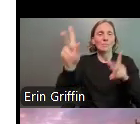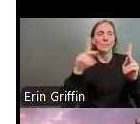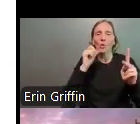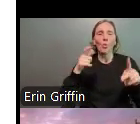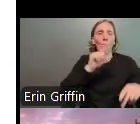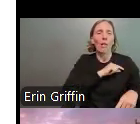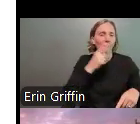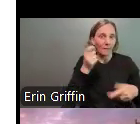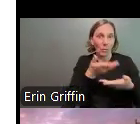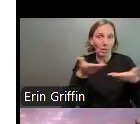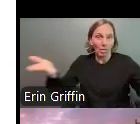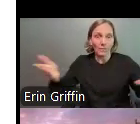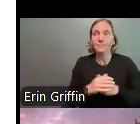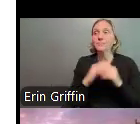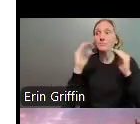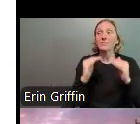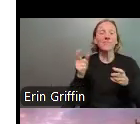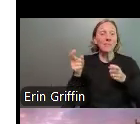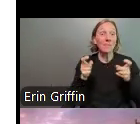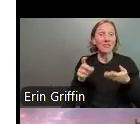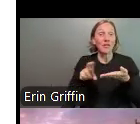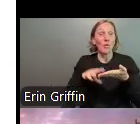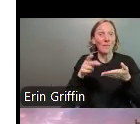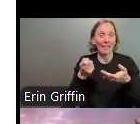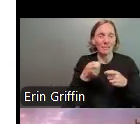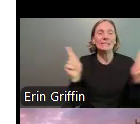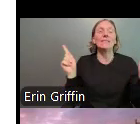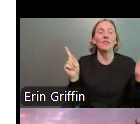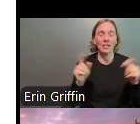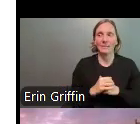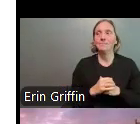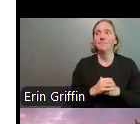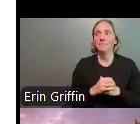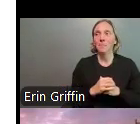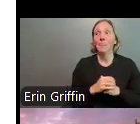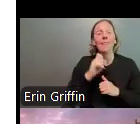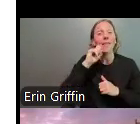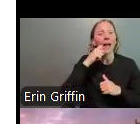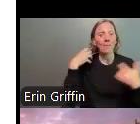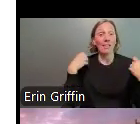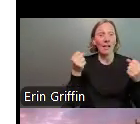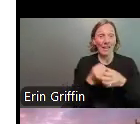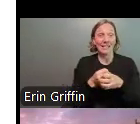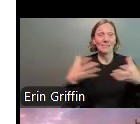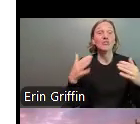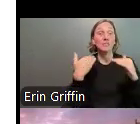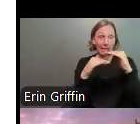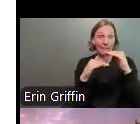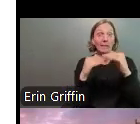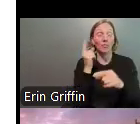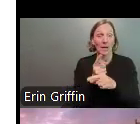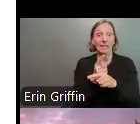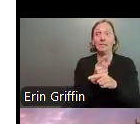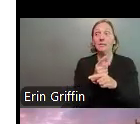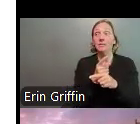So managing this enrollment has been a little different. Apple Health expansion, like I noted, is limited. Once the limit